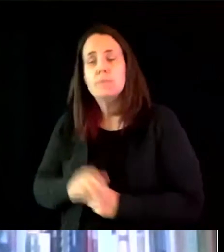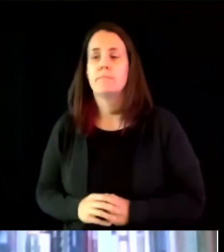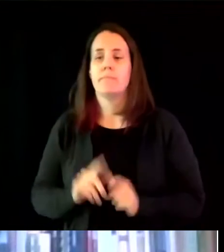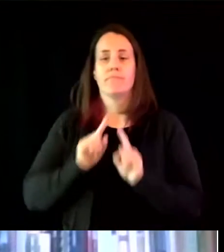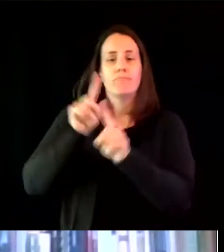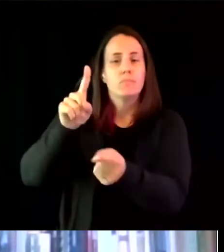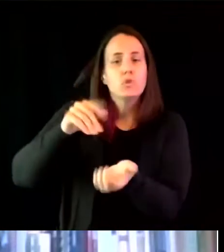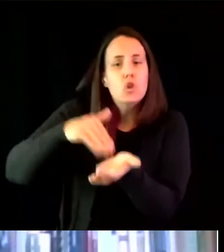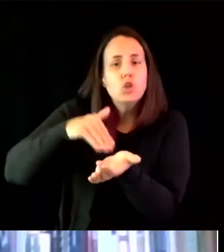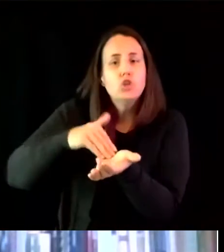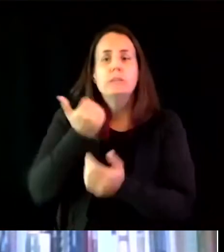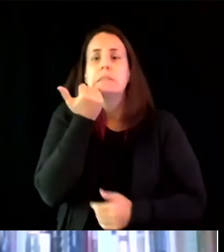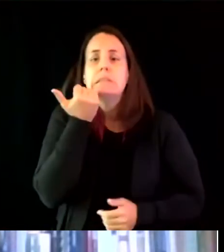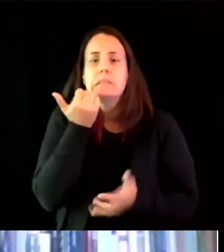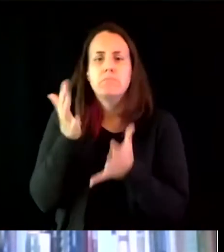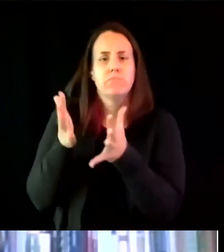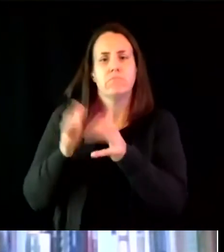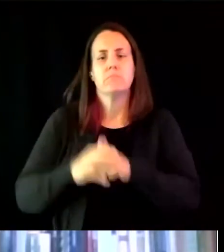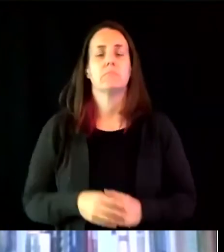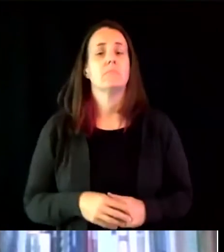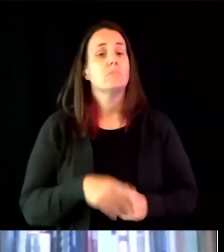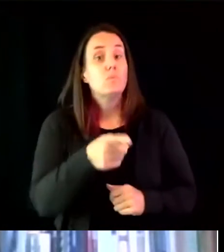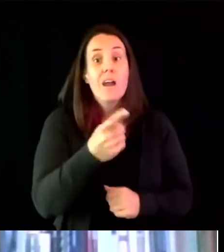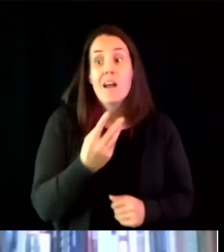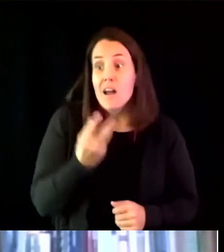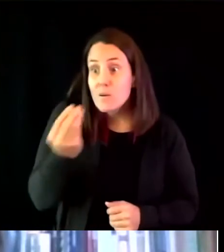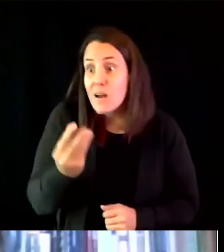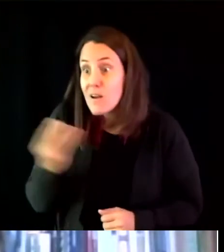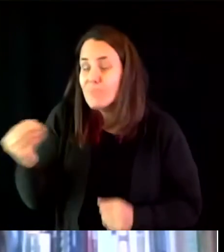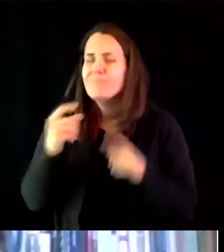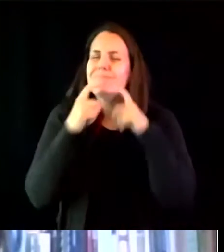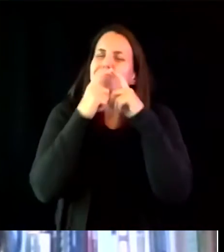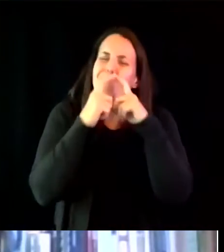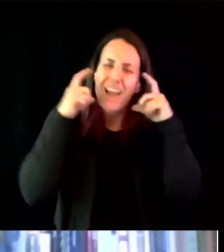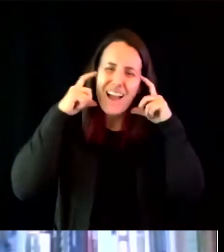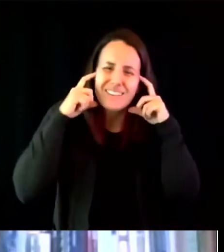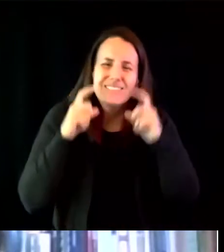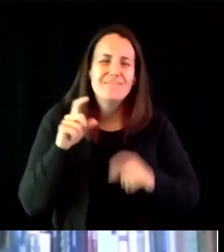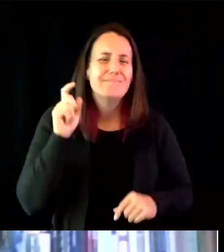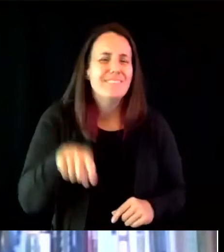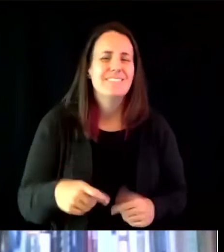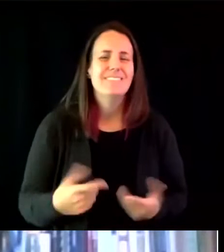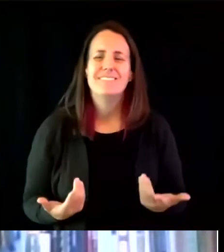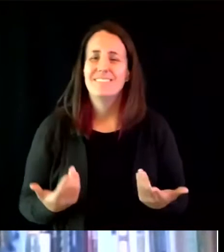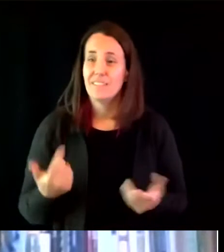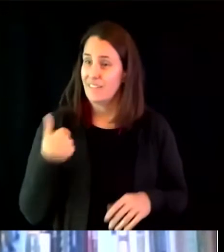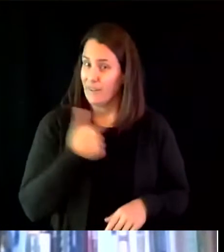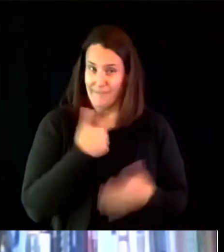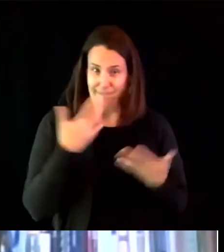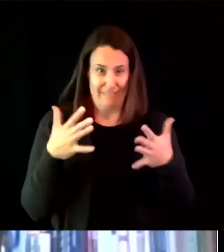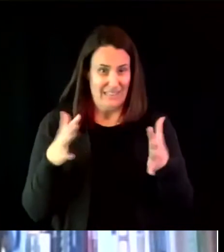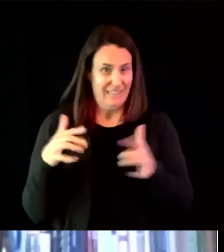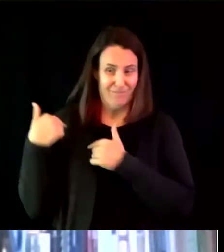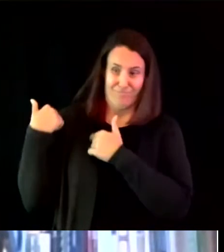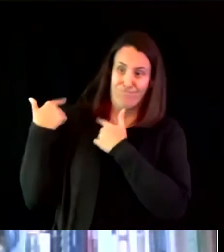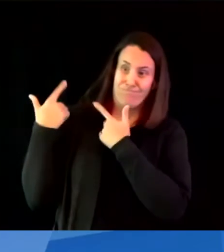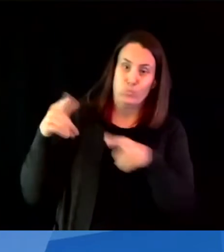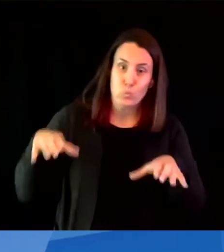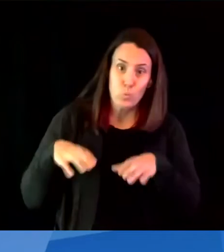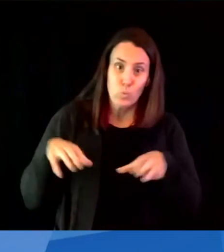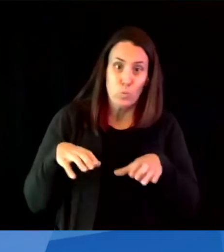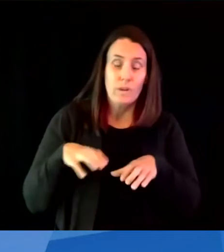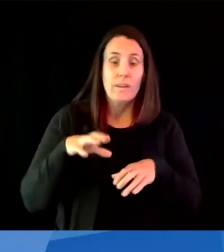mask, social distance, wash your hands. And if we all do that together, we can reverse this trend.